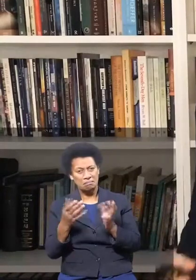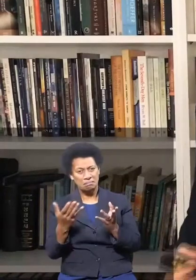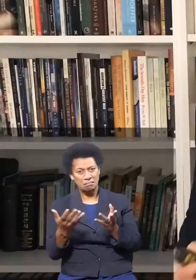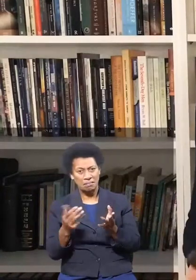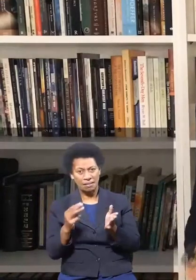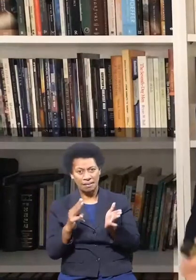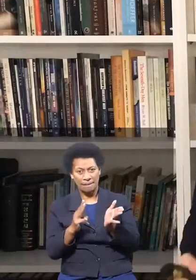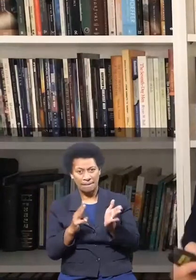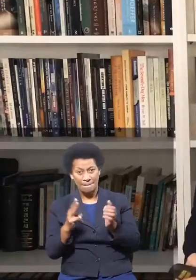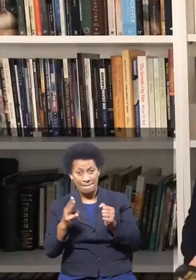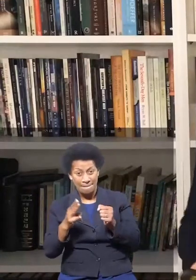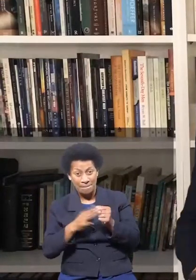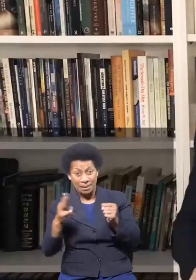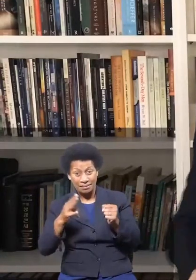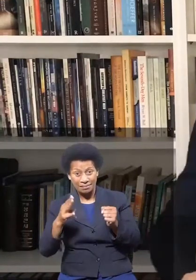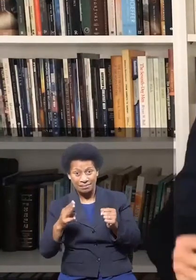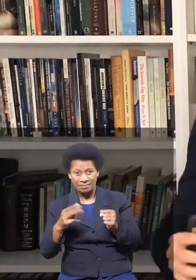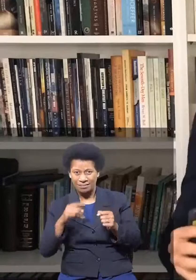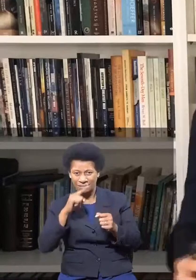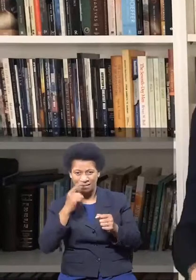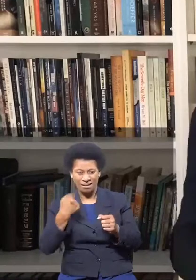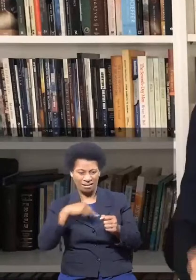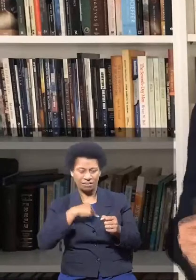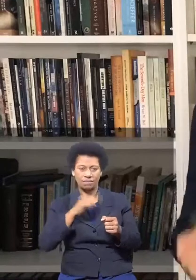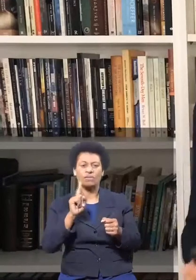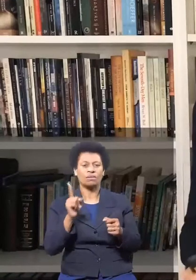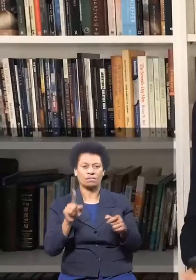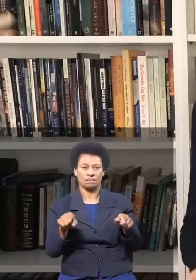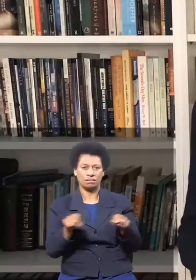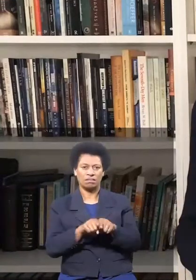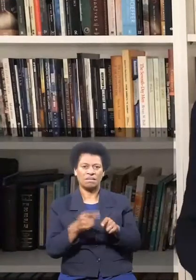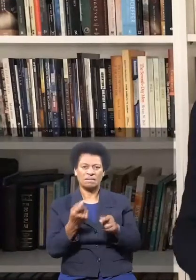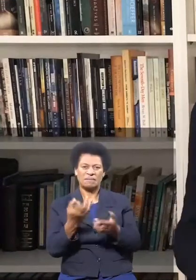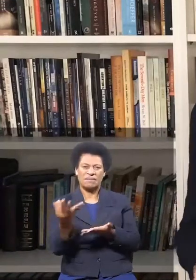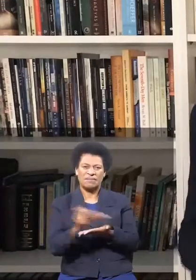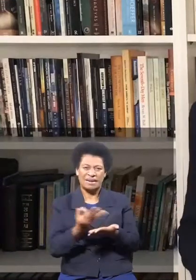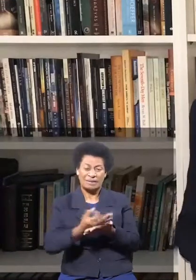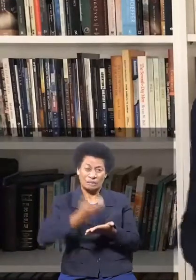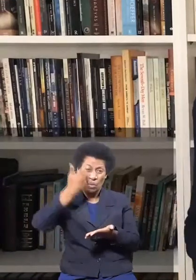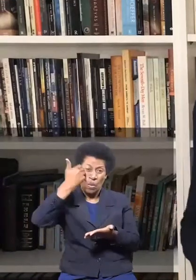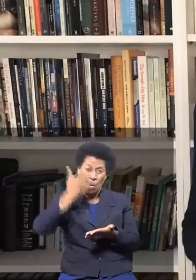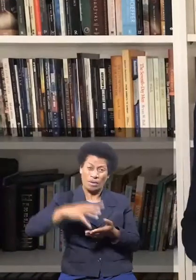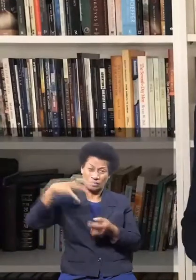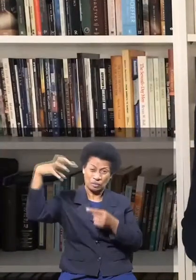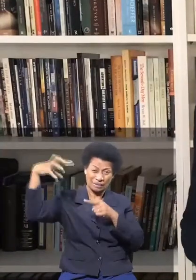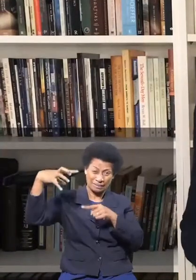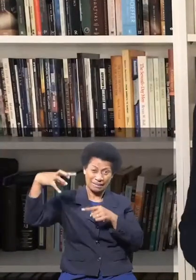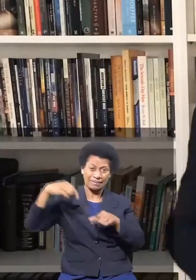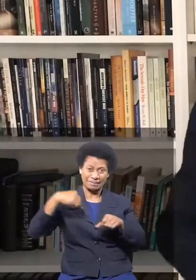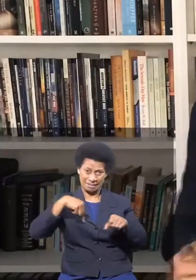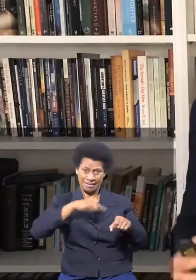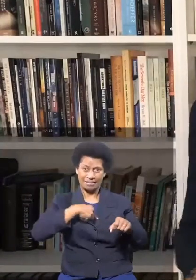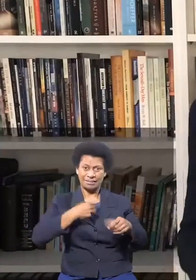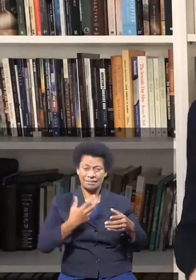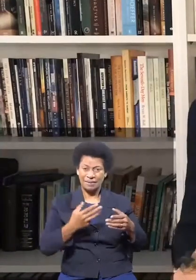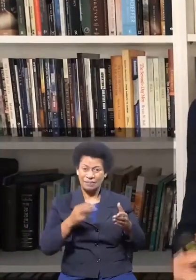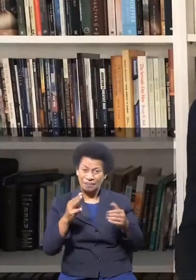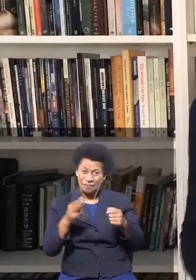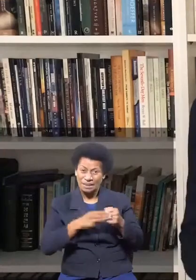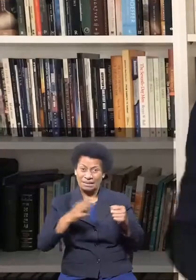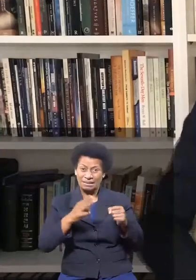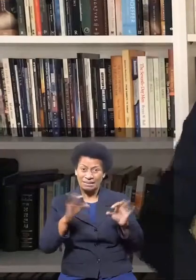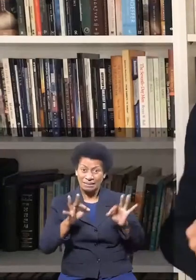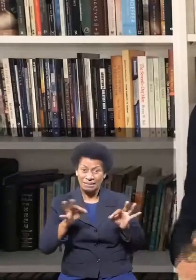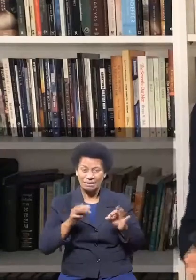didn't have our magnetic field, we would literally be fried by these solar winds. But God has created something